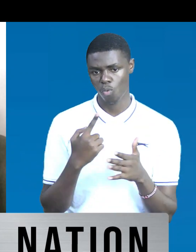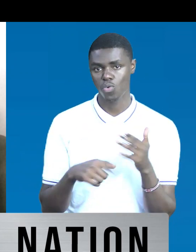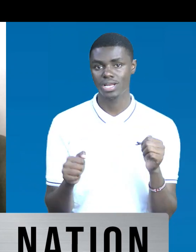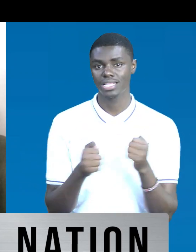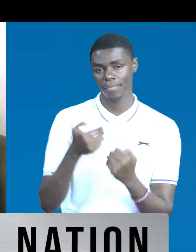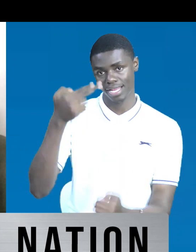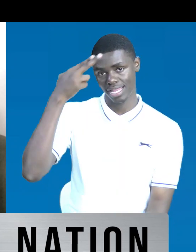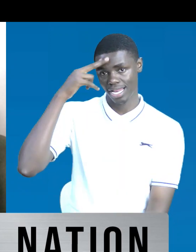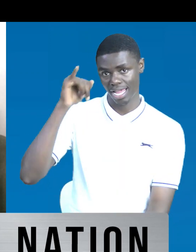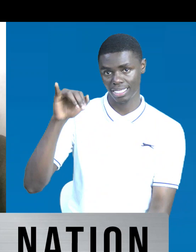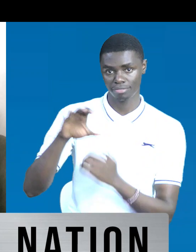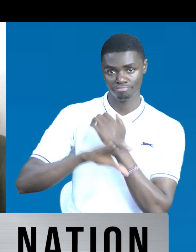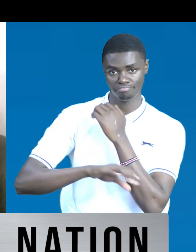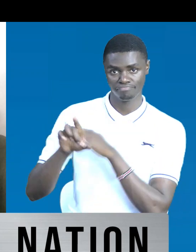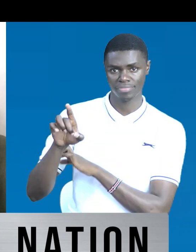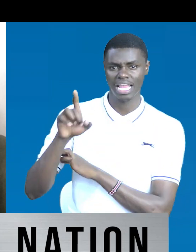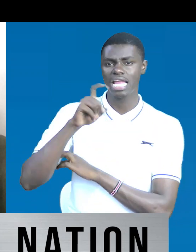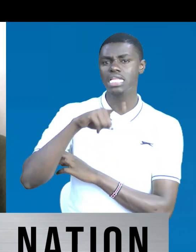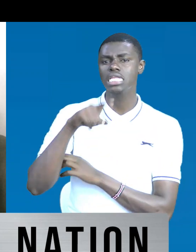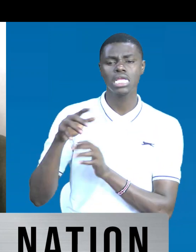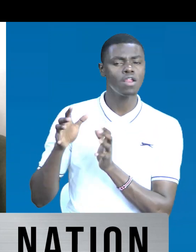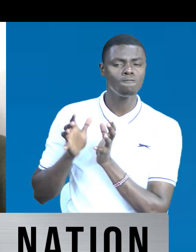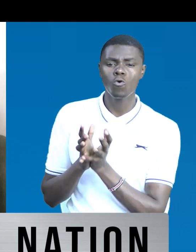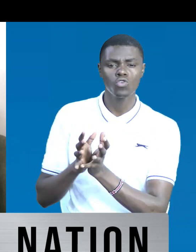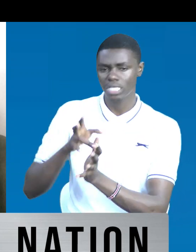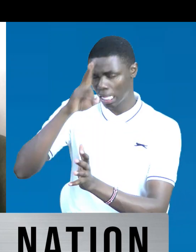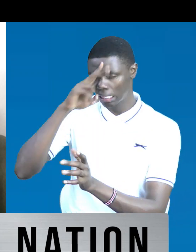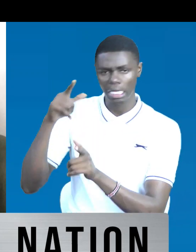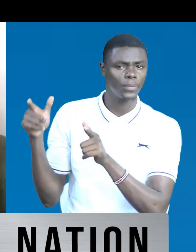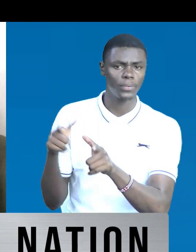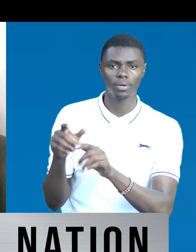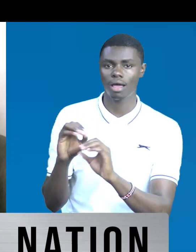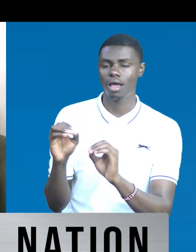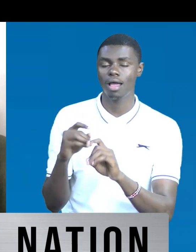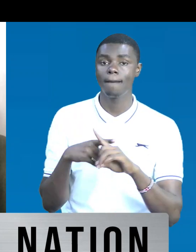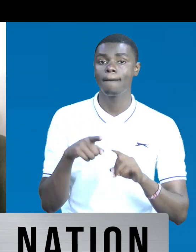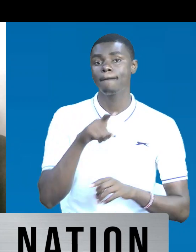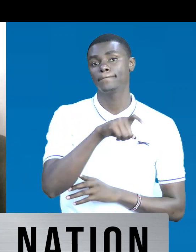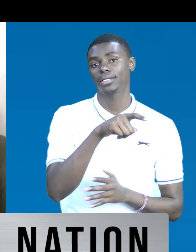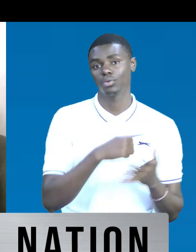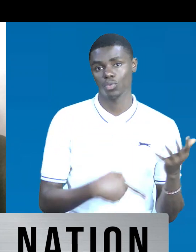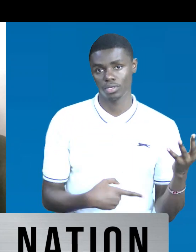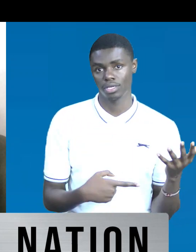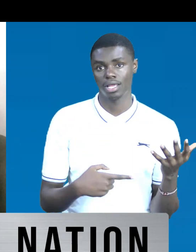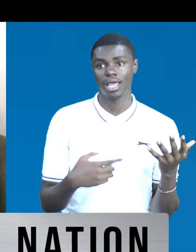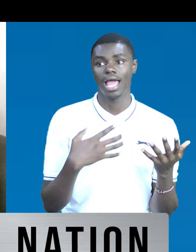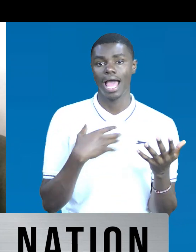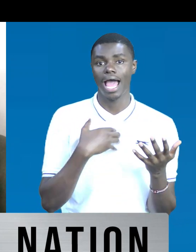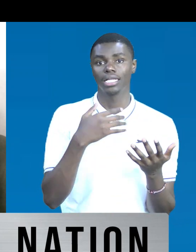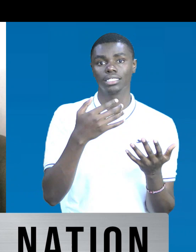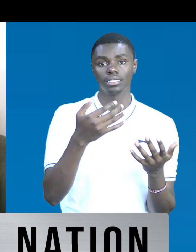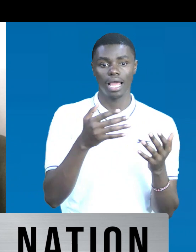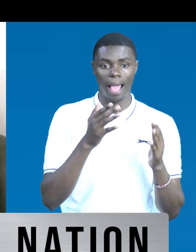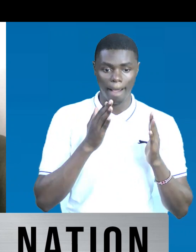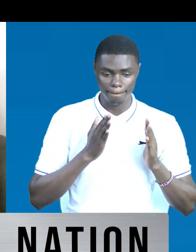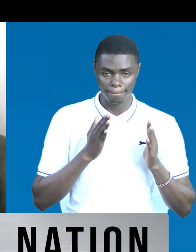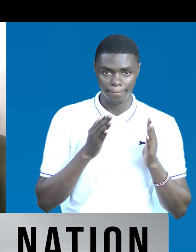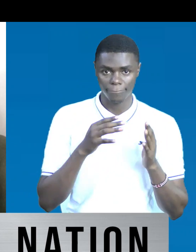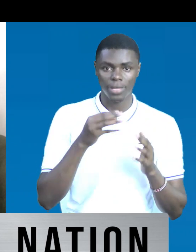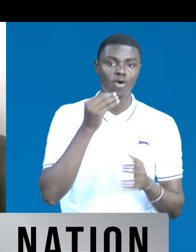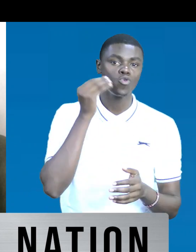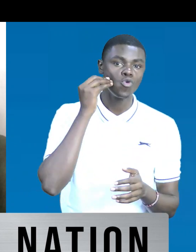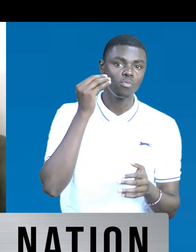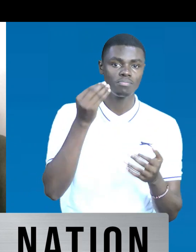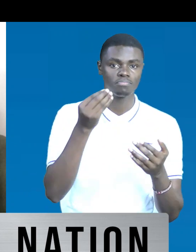in Haiti needs no more force, but there needs to be an indigenous solution to